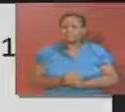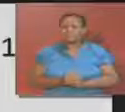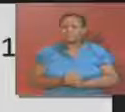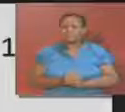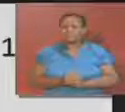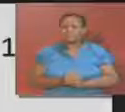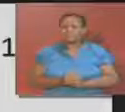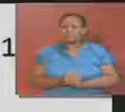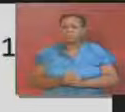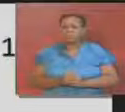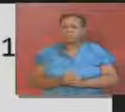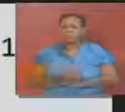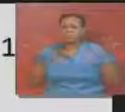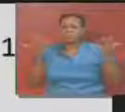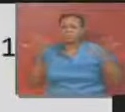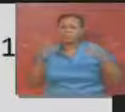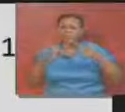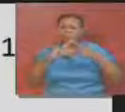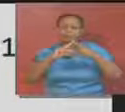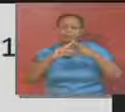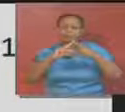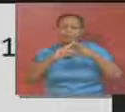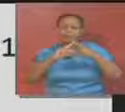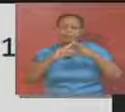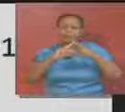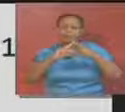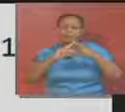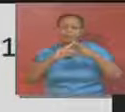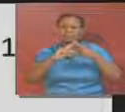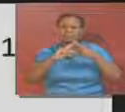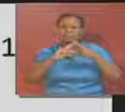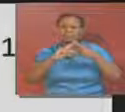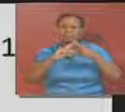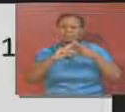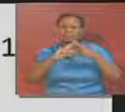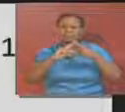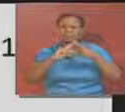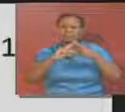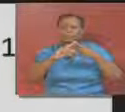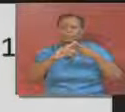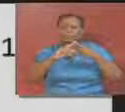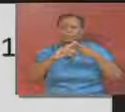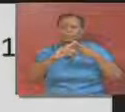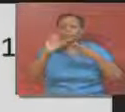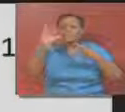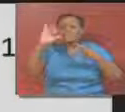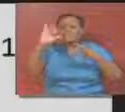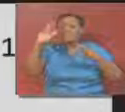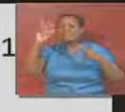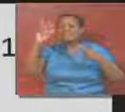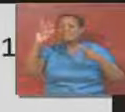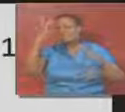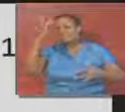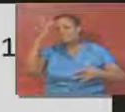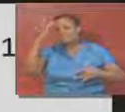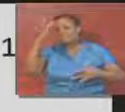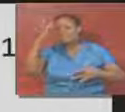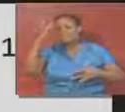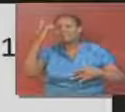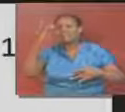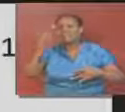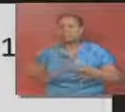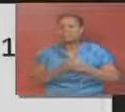are, one, sickle cell disease. And we are aware that our population mix, we